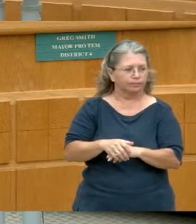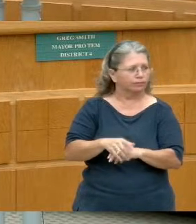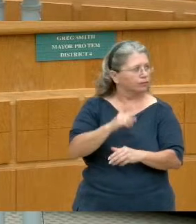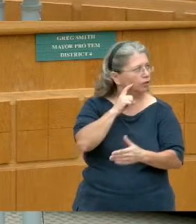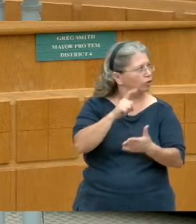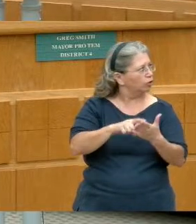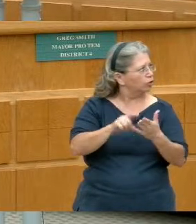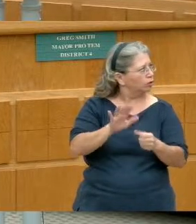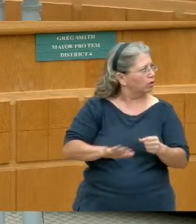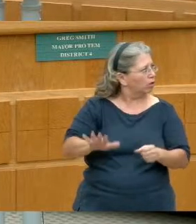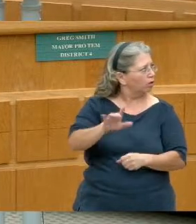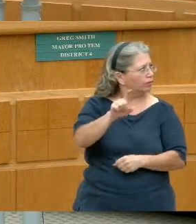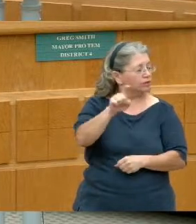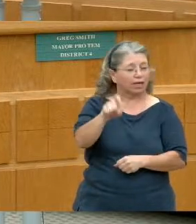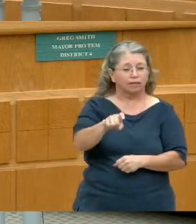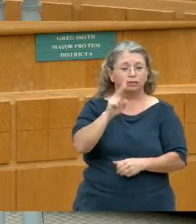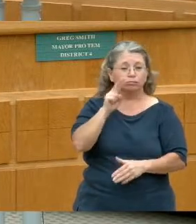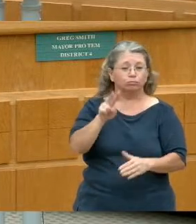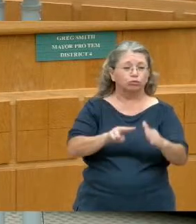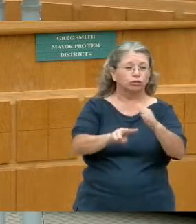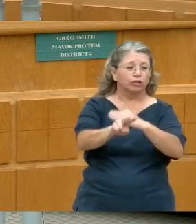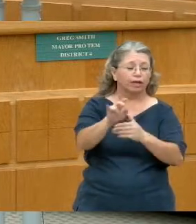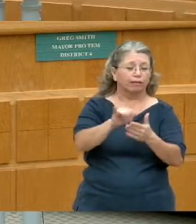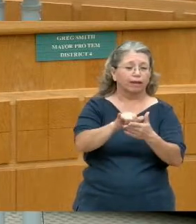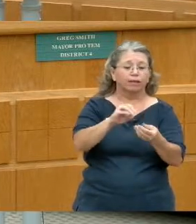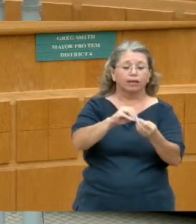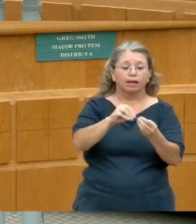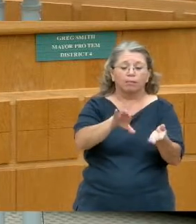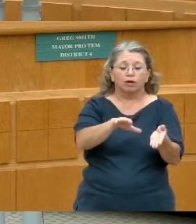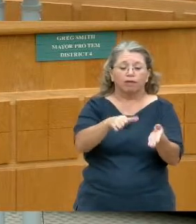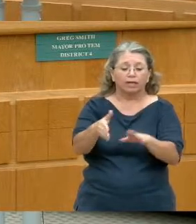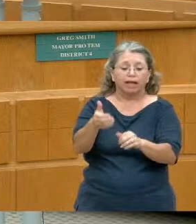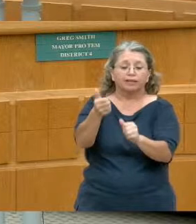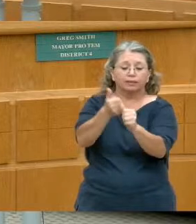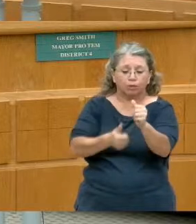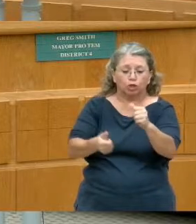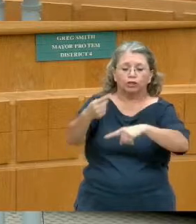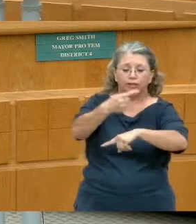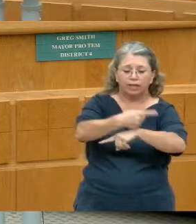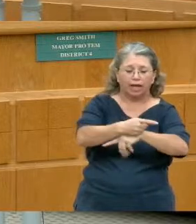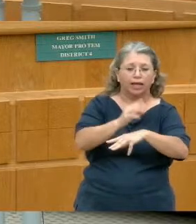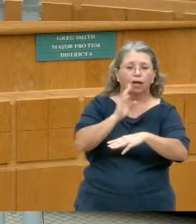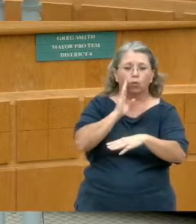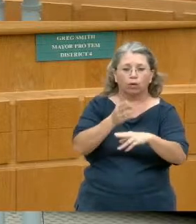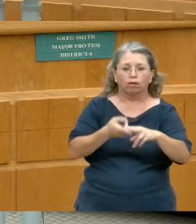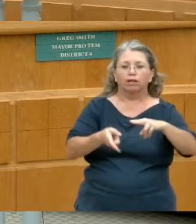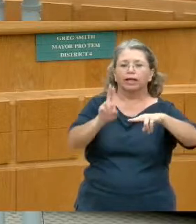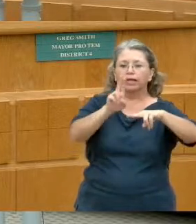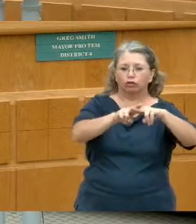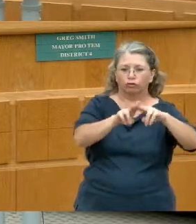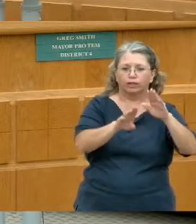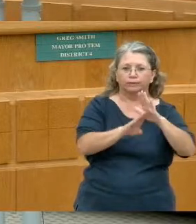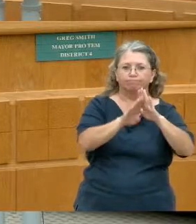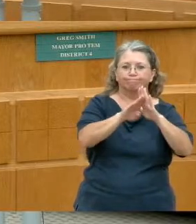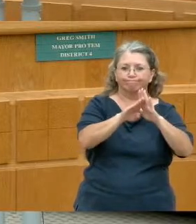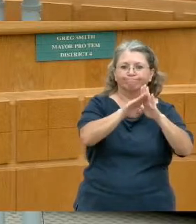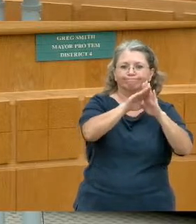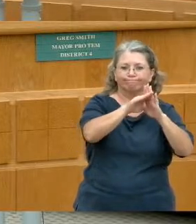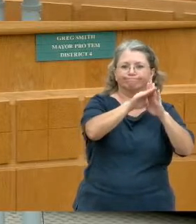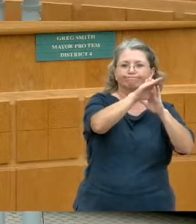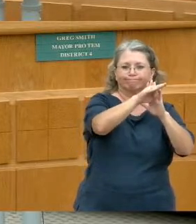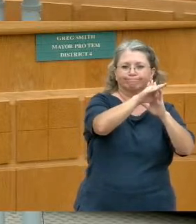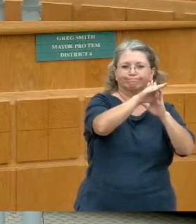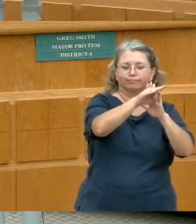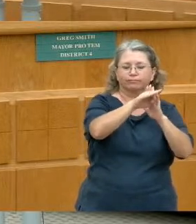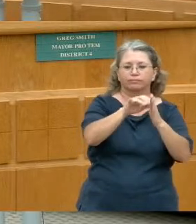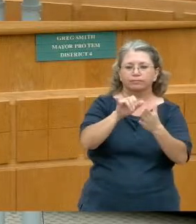is it's projected that the number of fatalities per day are going to increase moving into the future. This is an epidemiological